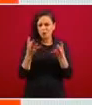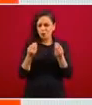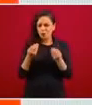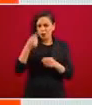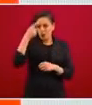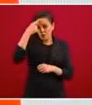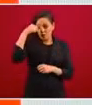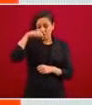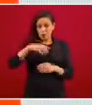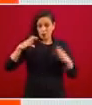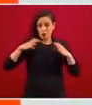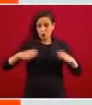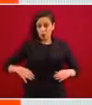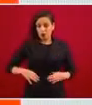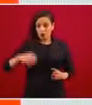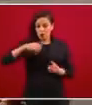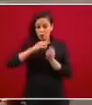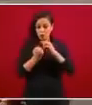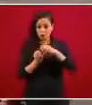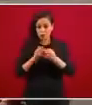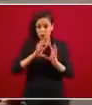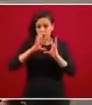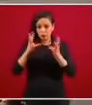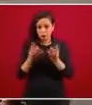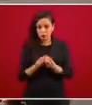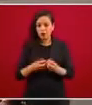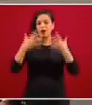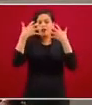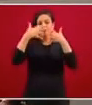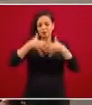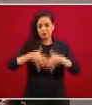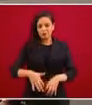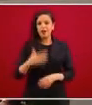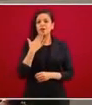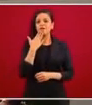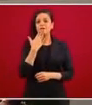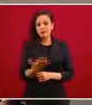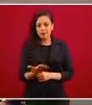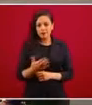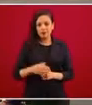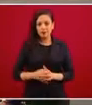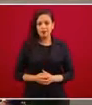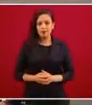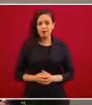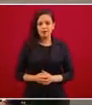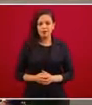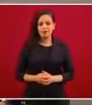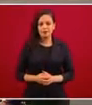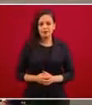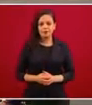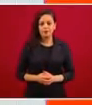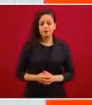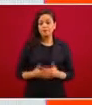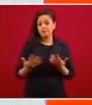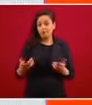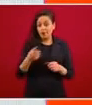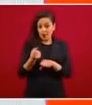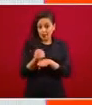is very important because it helps all of the cells within our bodies to